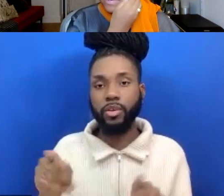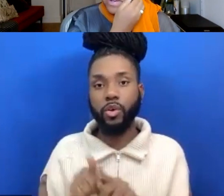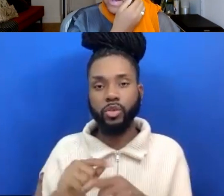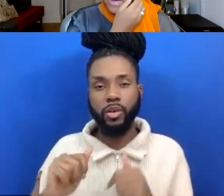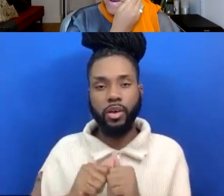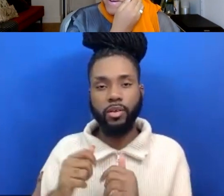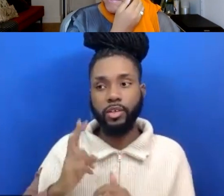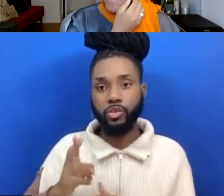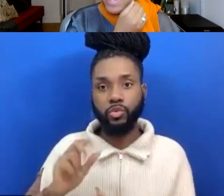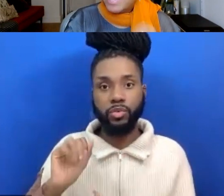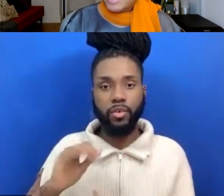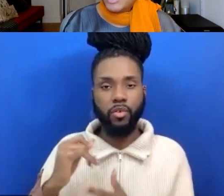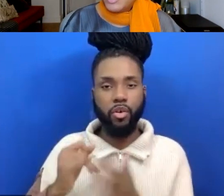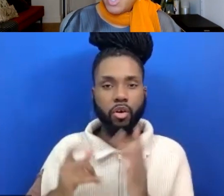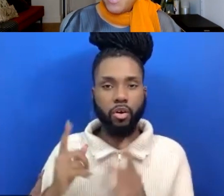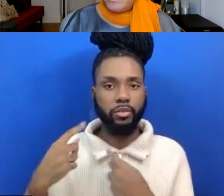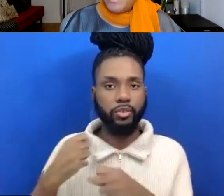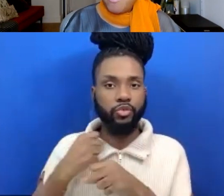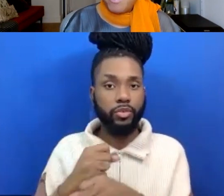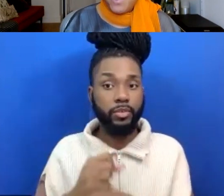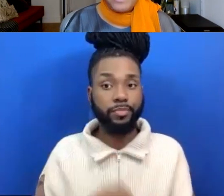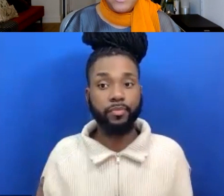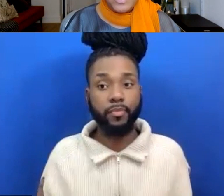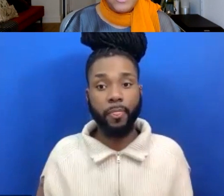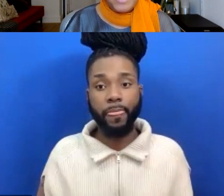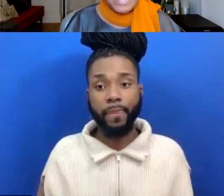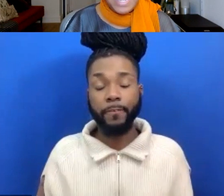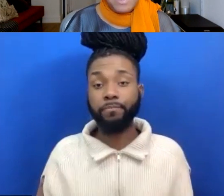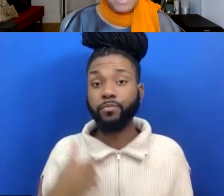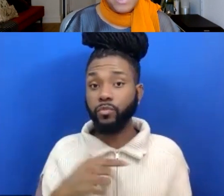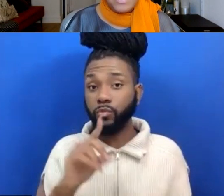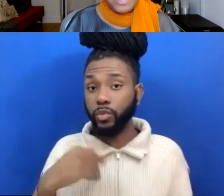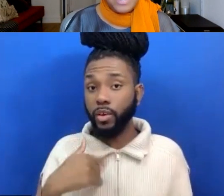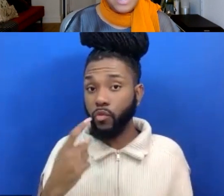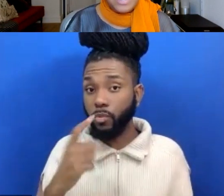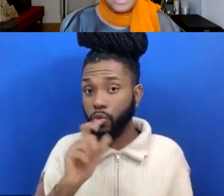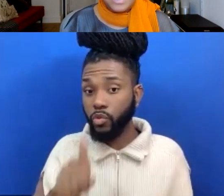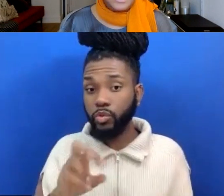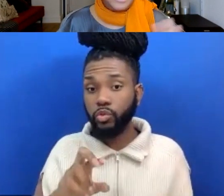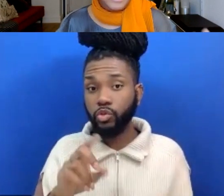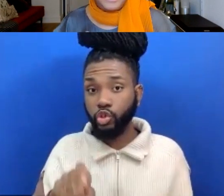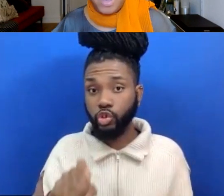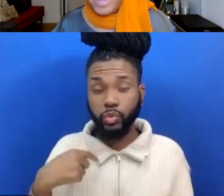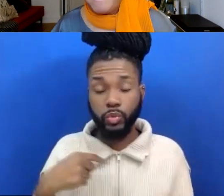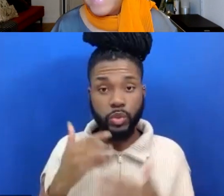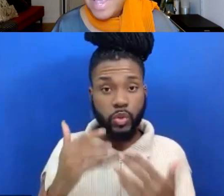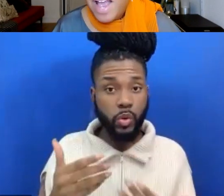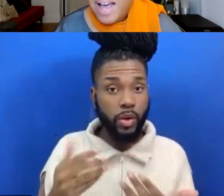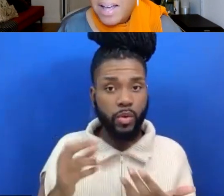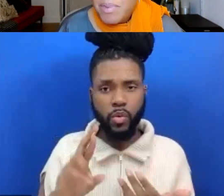construct it. So we do have one more question. Should we take it or should we? Sure.